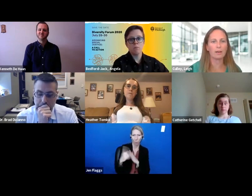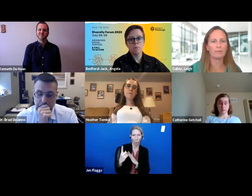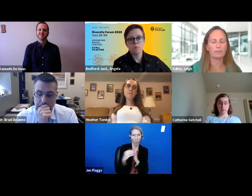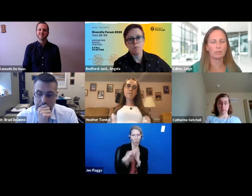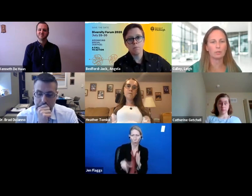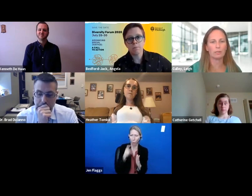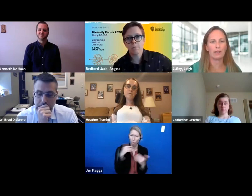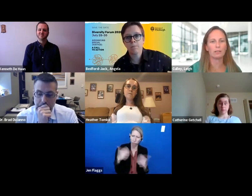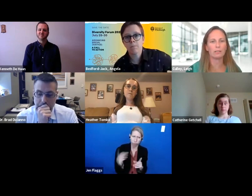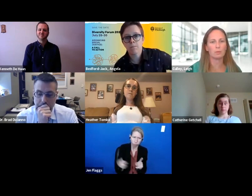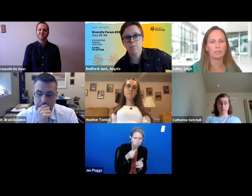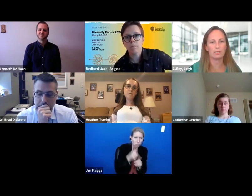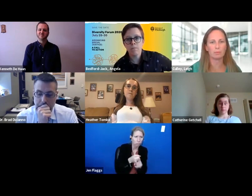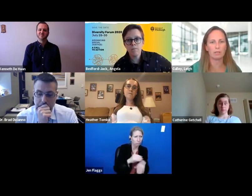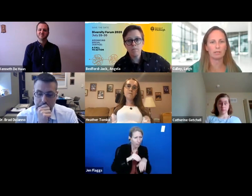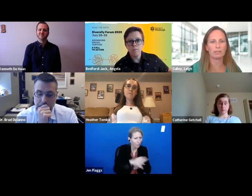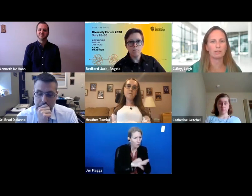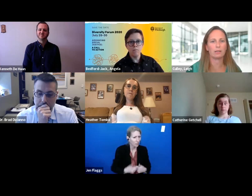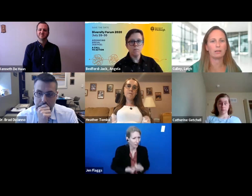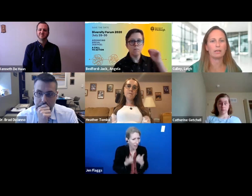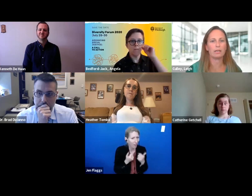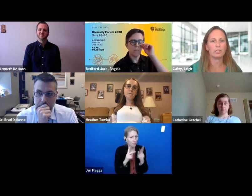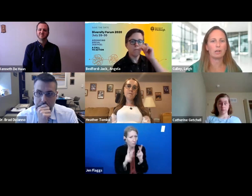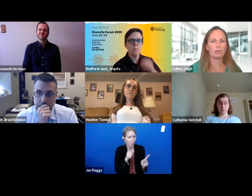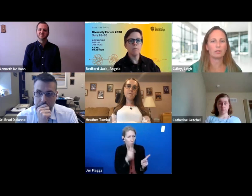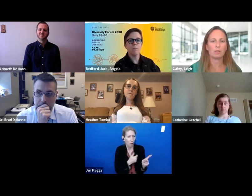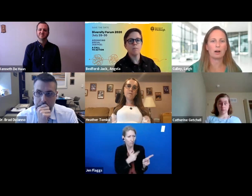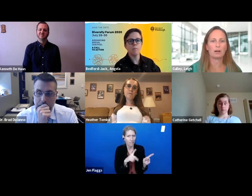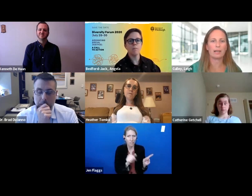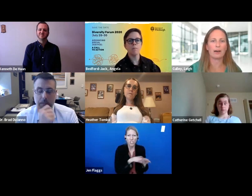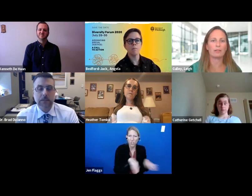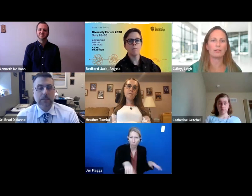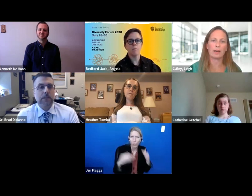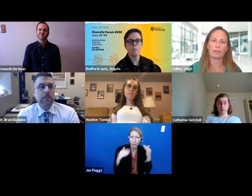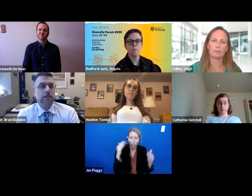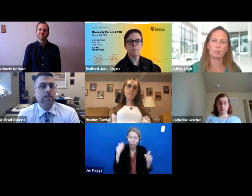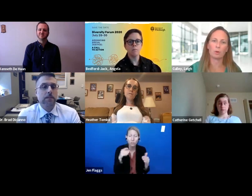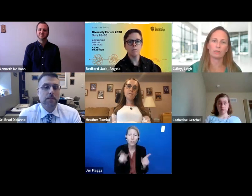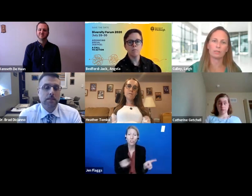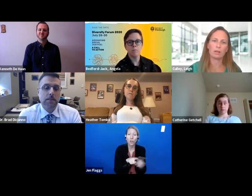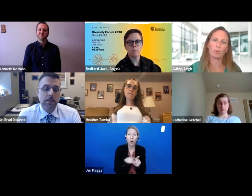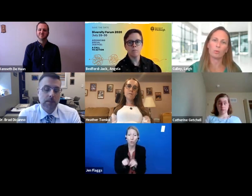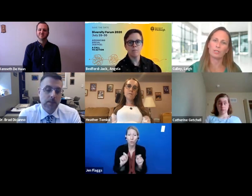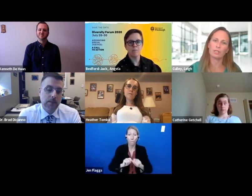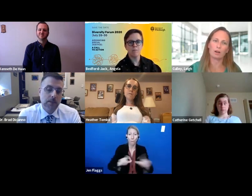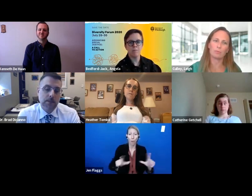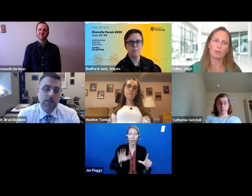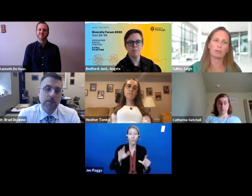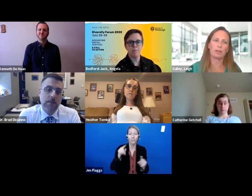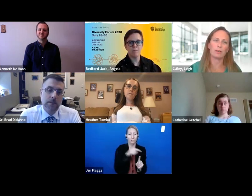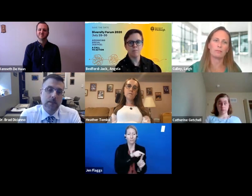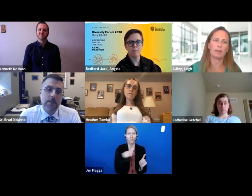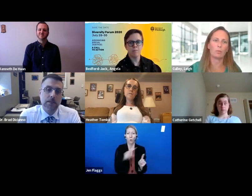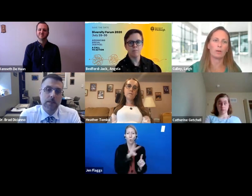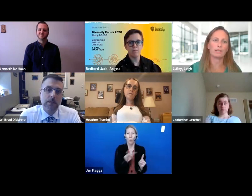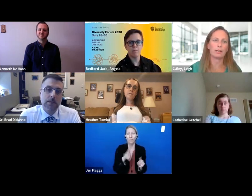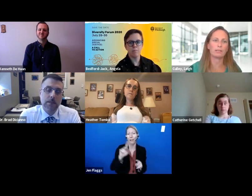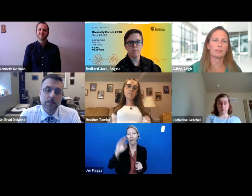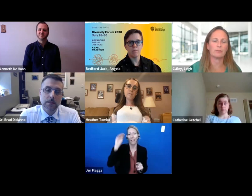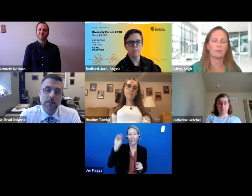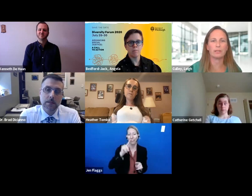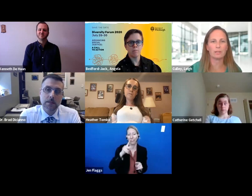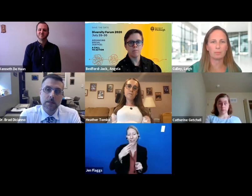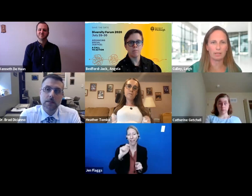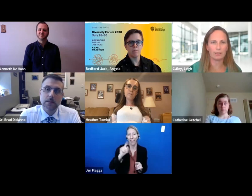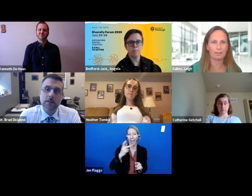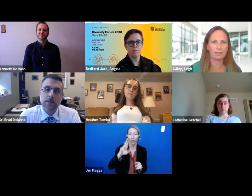in the lives of children and adults with disabilities. She also blogs at The Heather Report, where she talks about her life and what it's like to